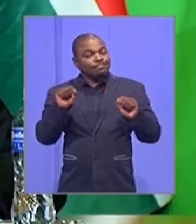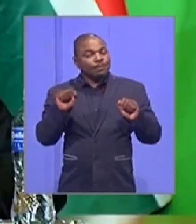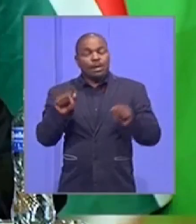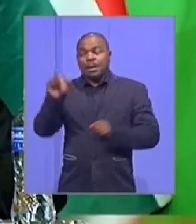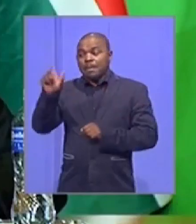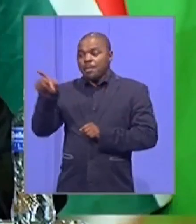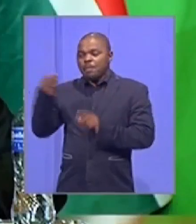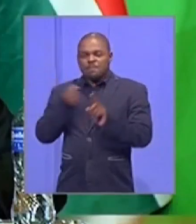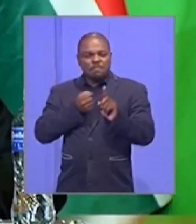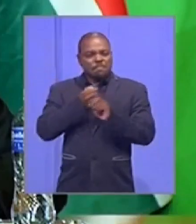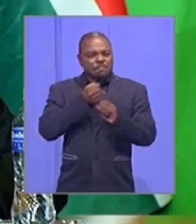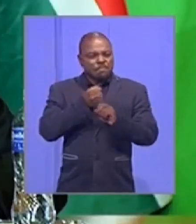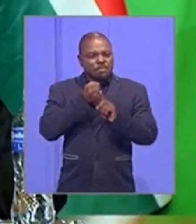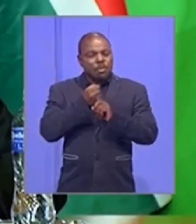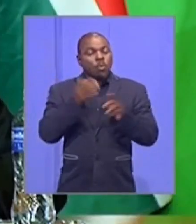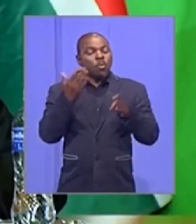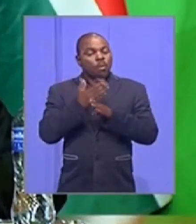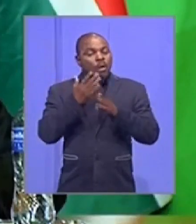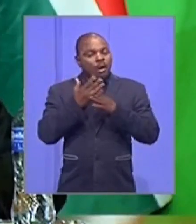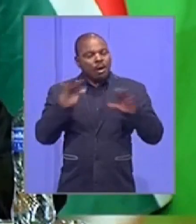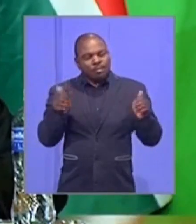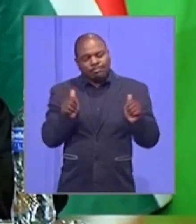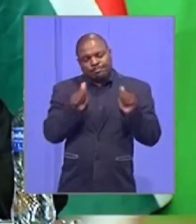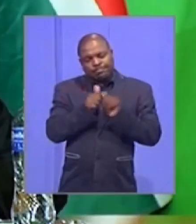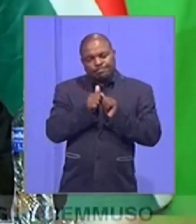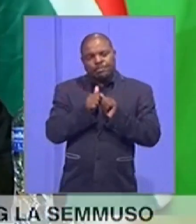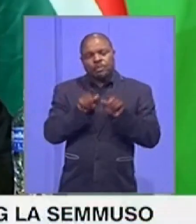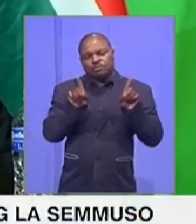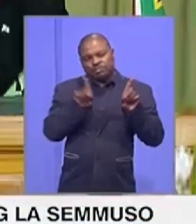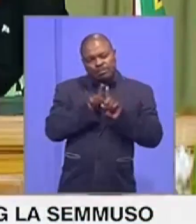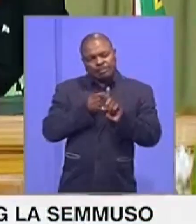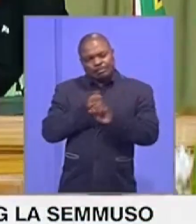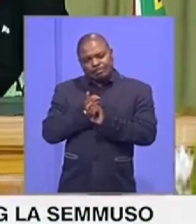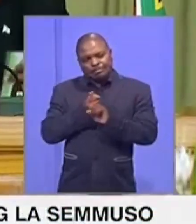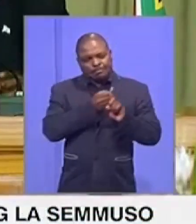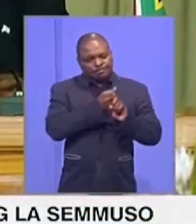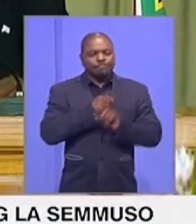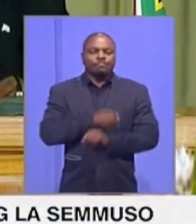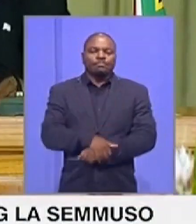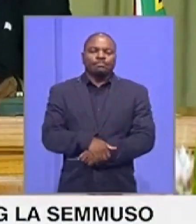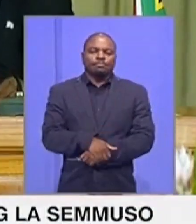fighters, we walked hand in hand and worked side by side.